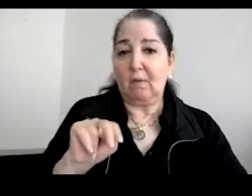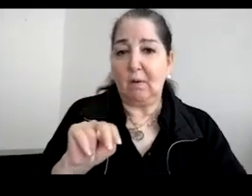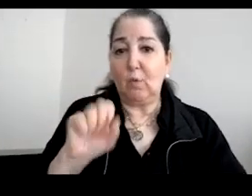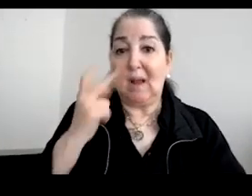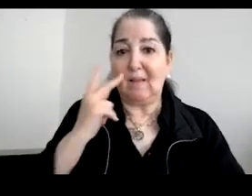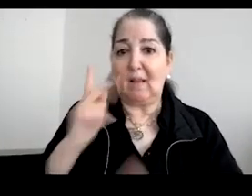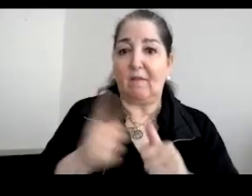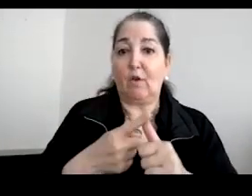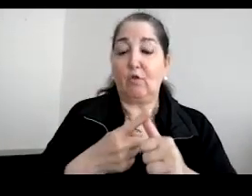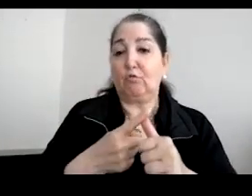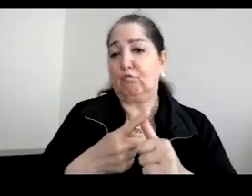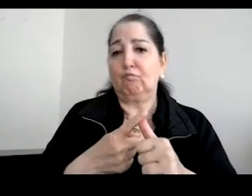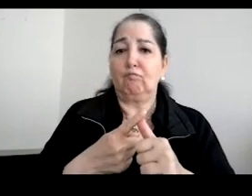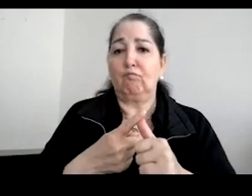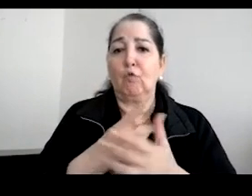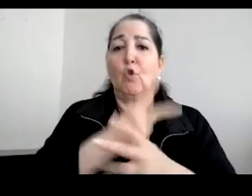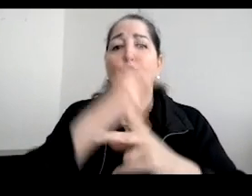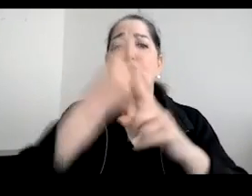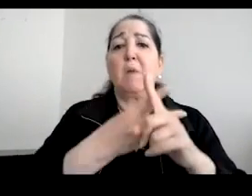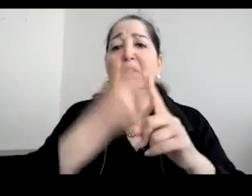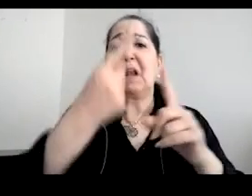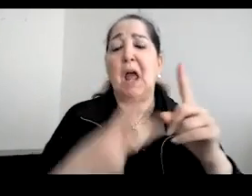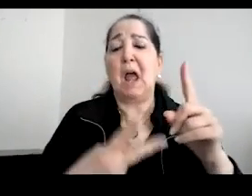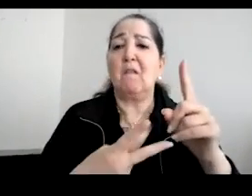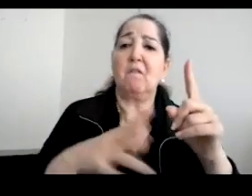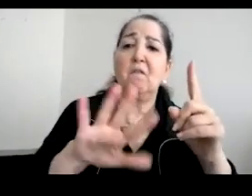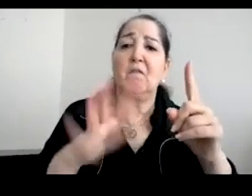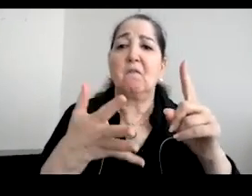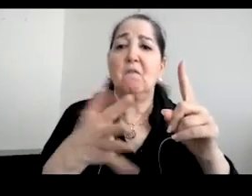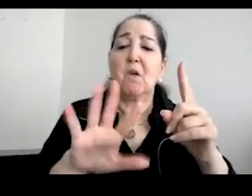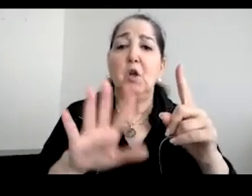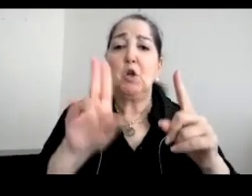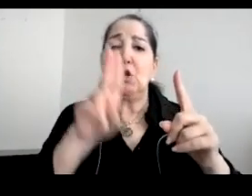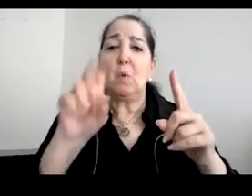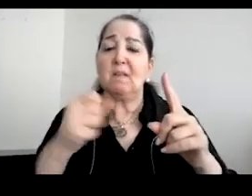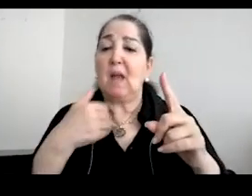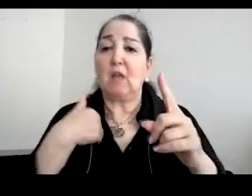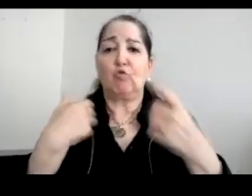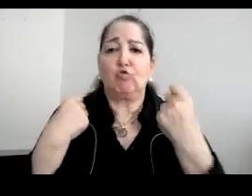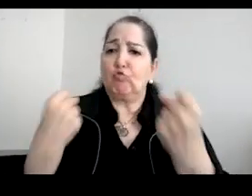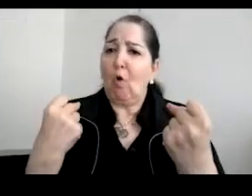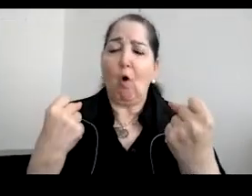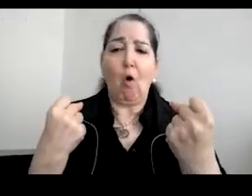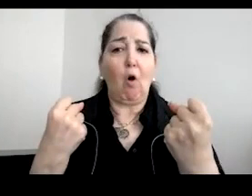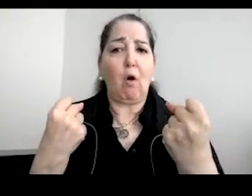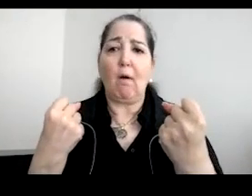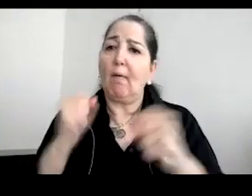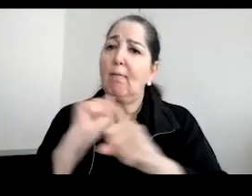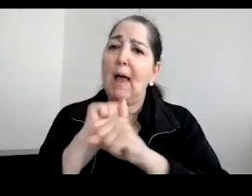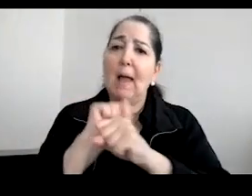3 months, 2.5 months of the year, the United States has been enjoying one of the strongest labor